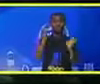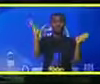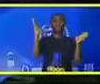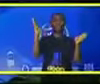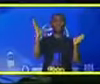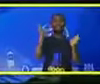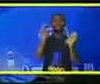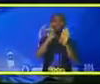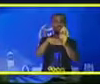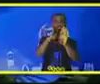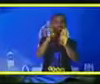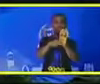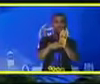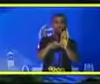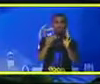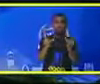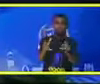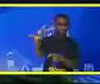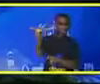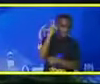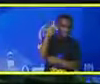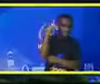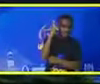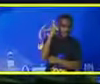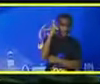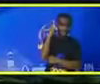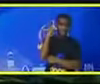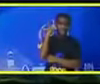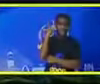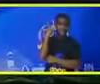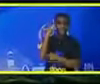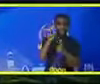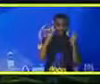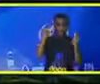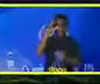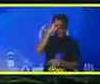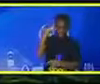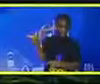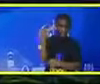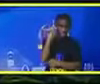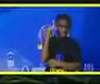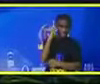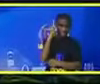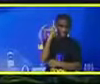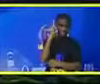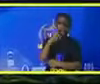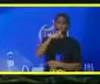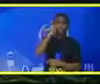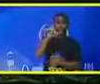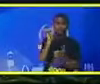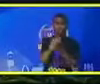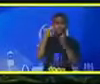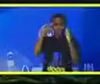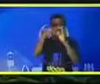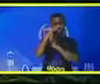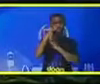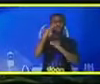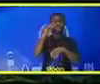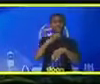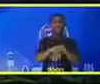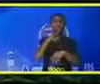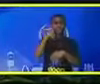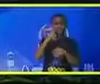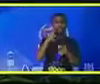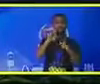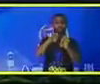me. Man of God, hear me. Great man, hear me. It is true that prophecy is upon you that doors should open. But I'm showing you